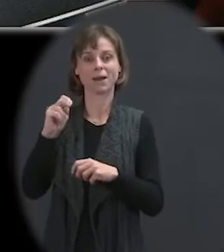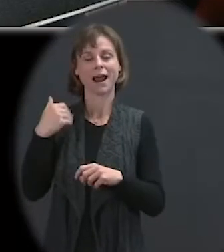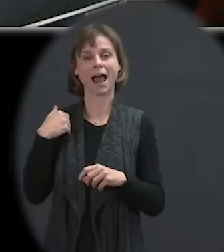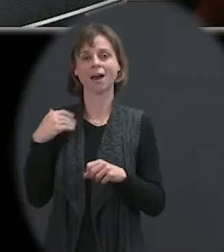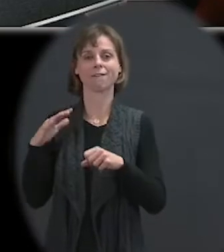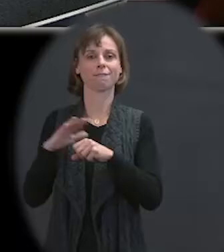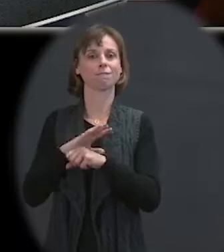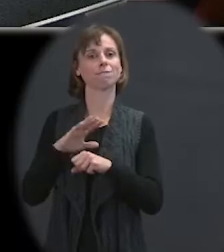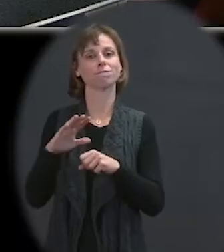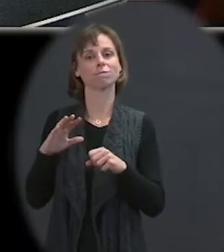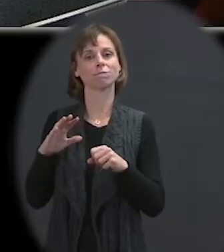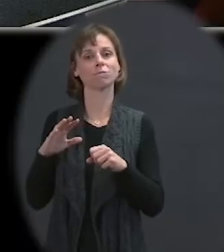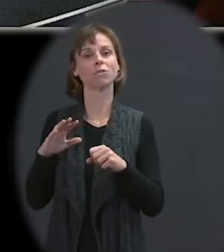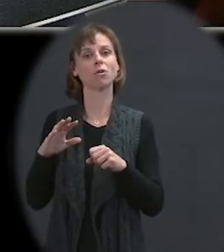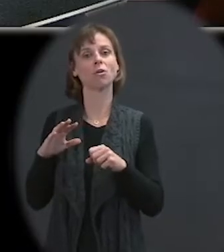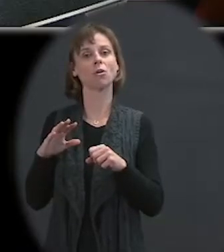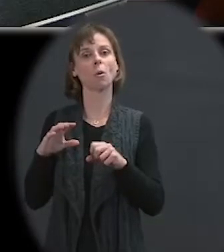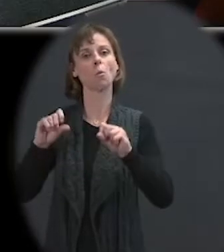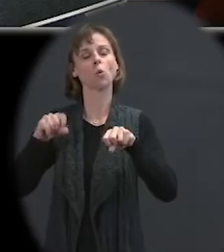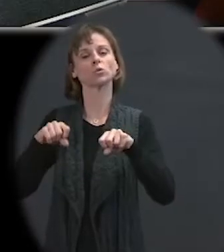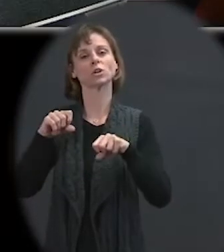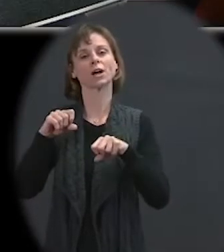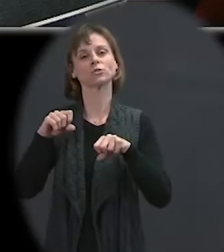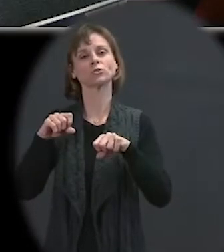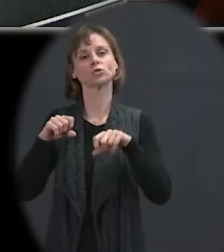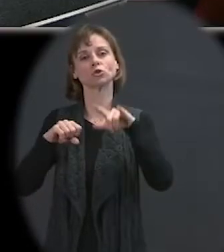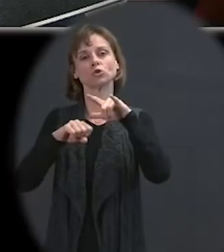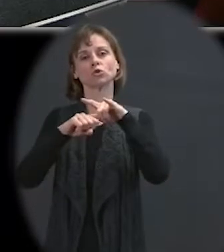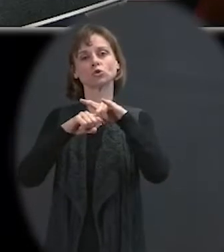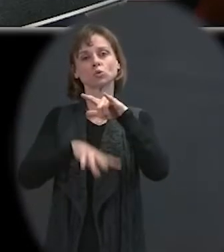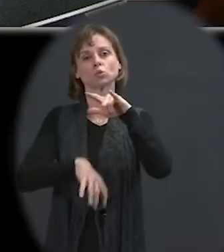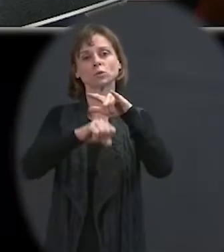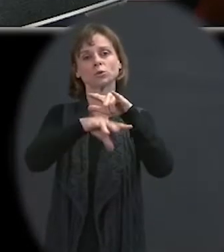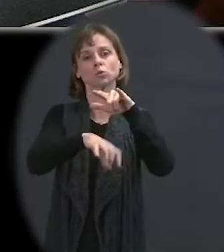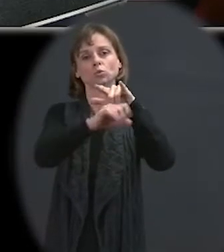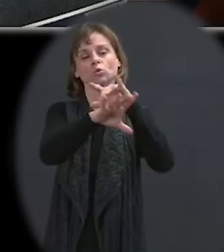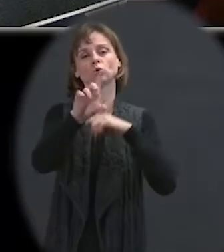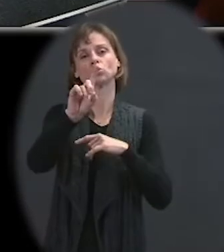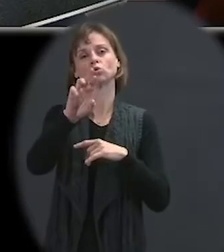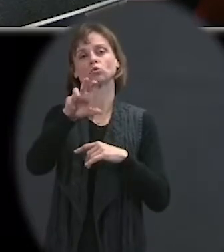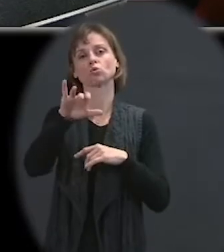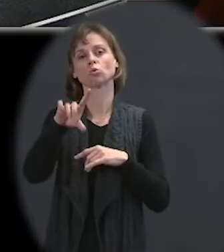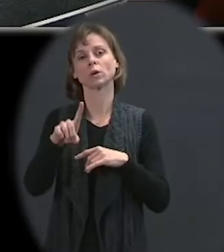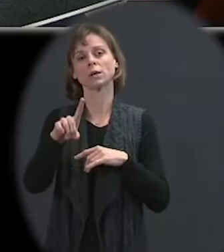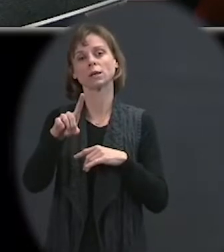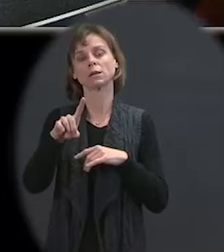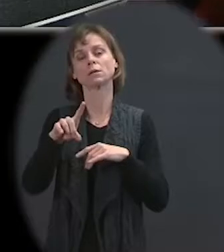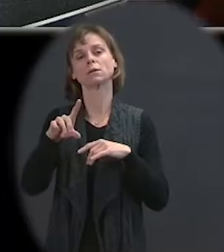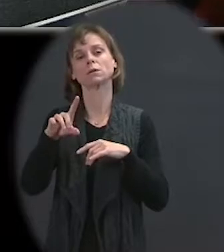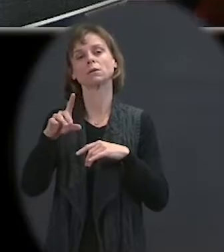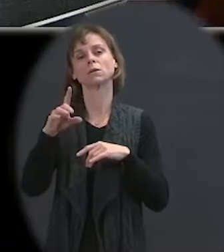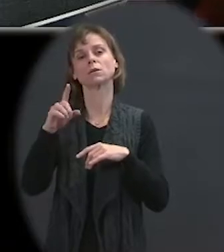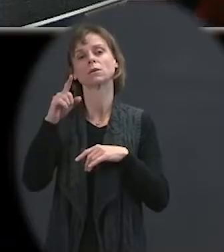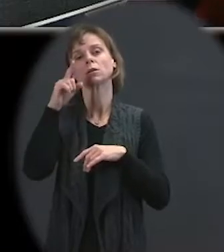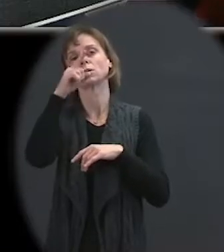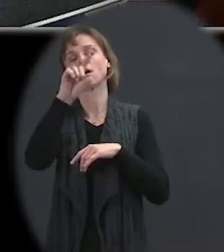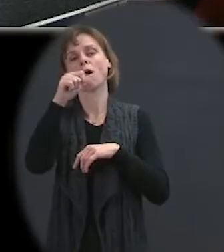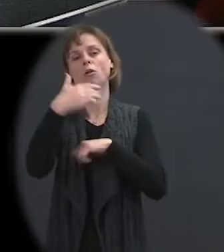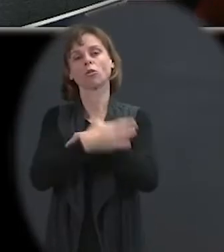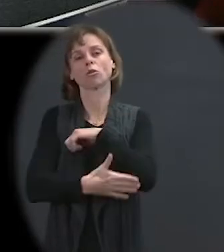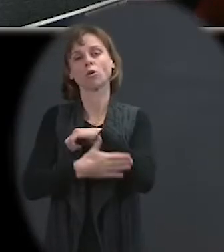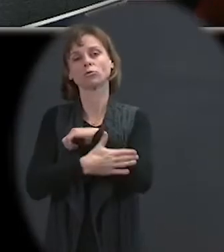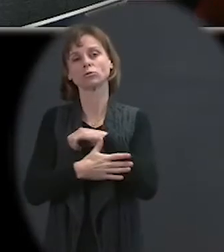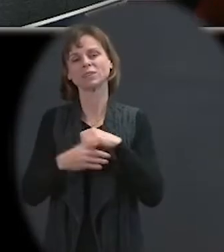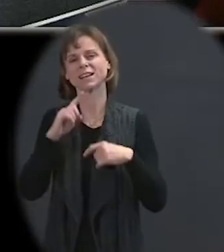on potential drone strikes overseas. This sounds like a potential, or it sounds like a resumption of the Obama-era so-called kill list